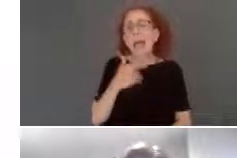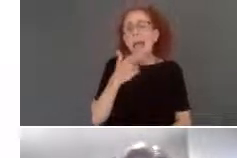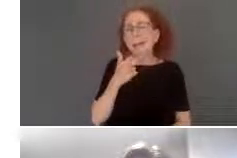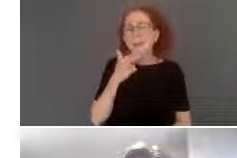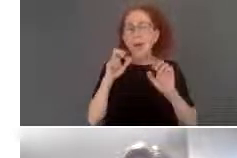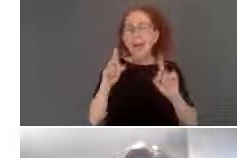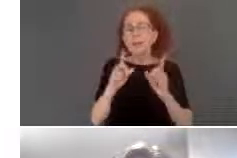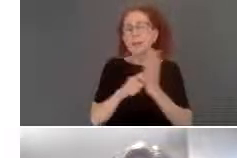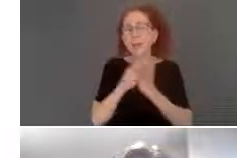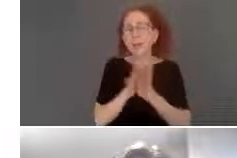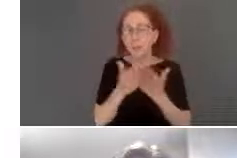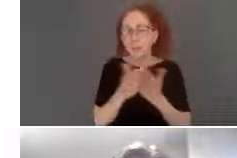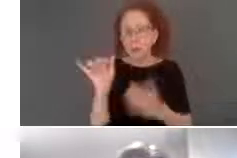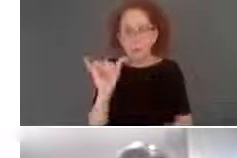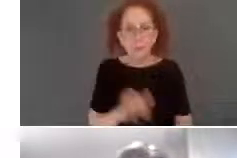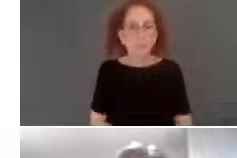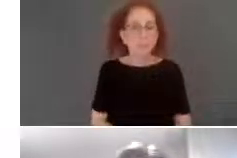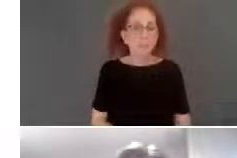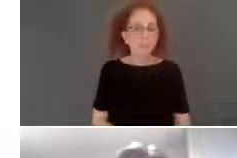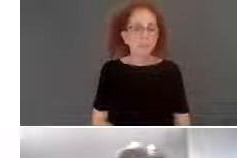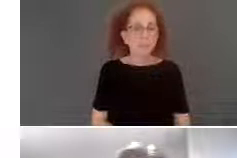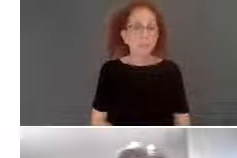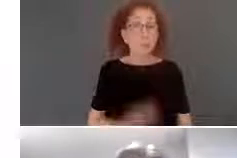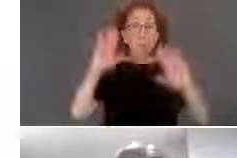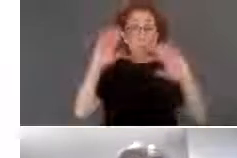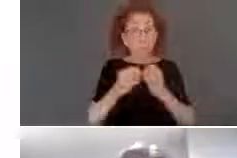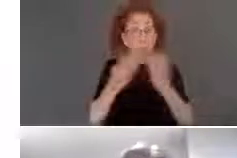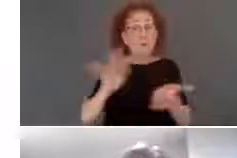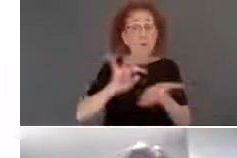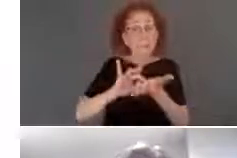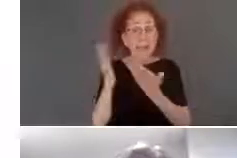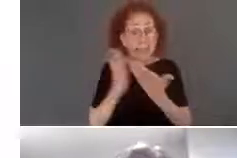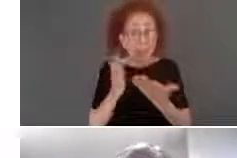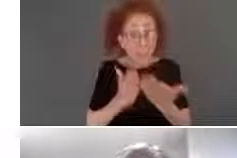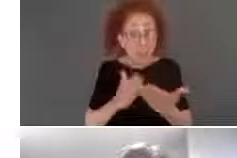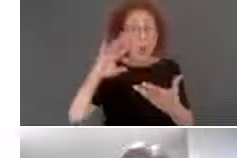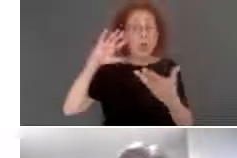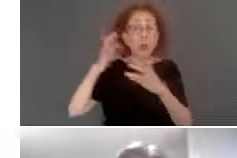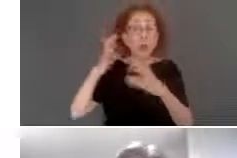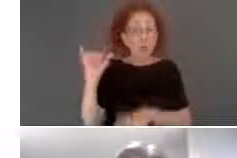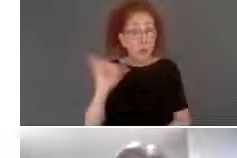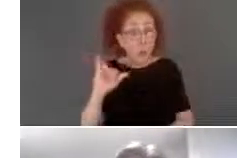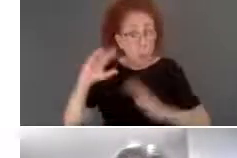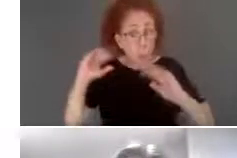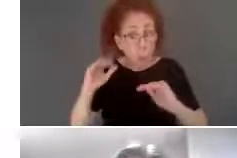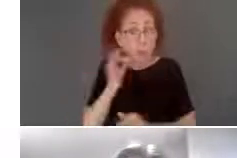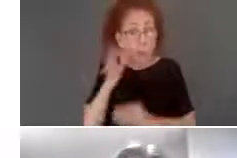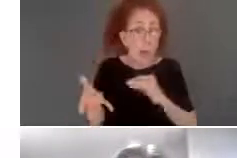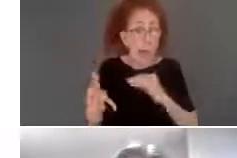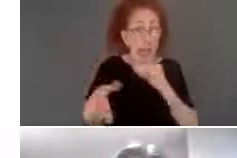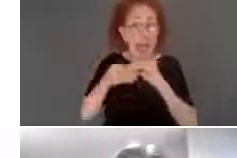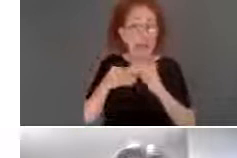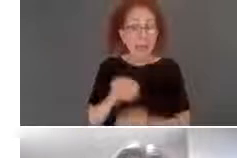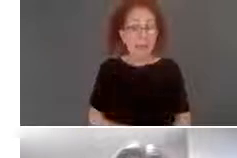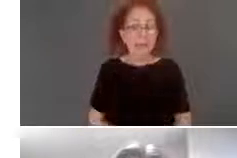booklet. We hope to offer medication delivery and laundry services soon. We are able to